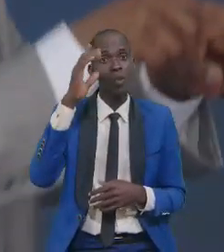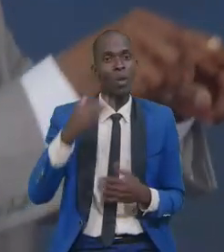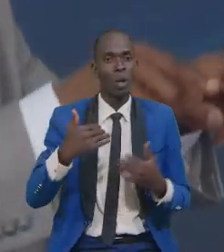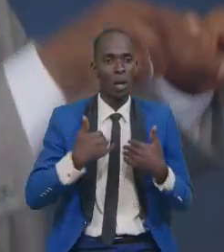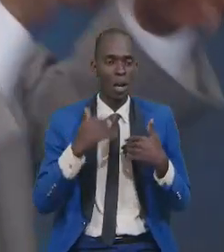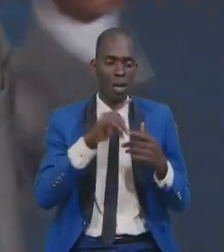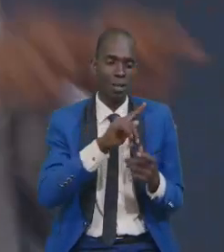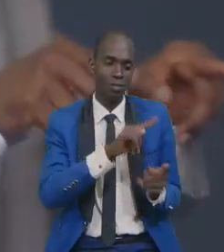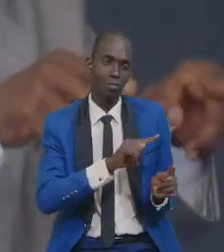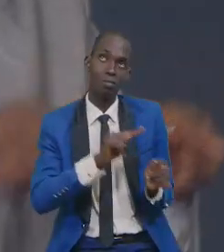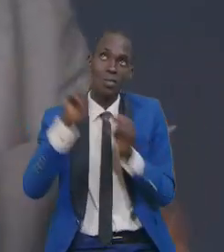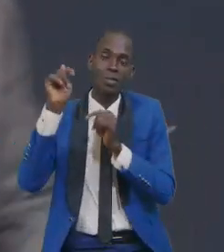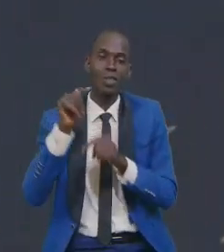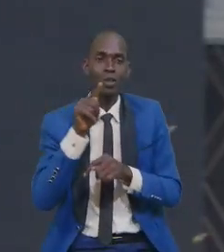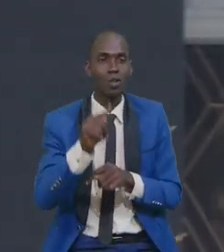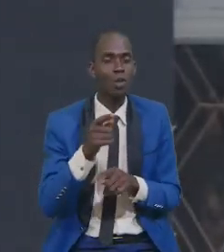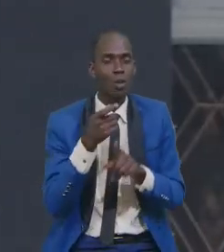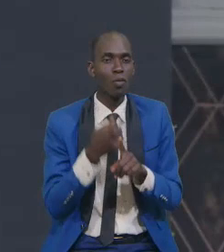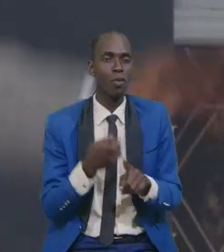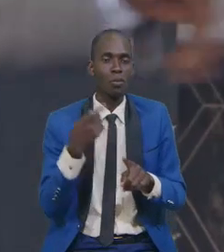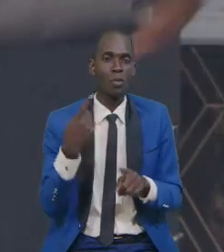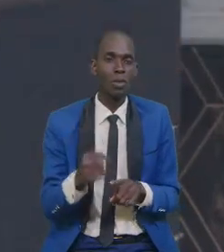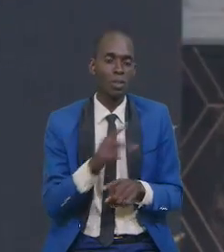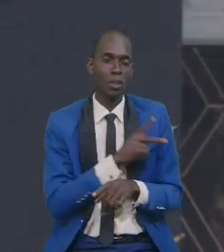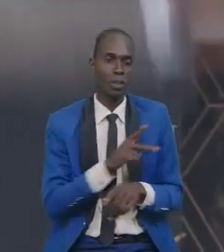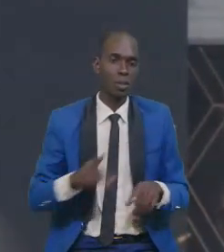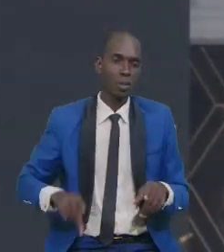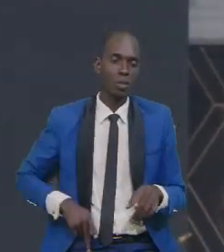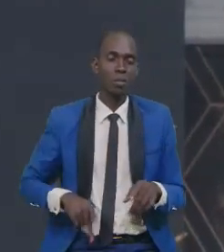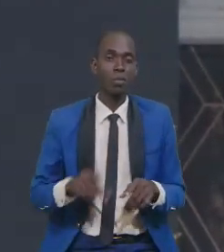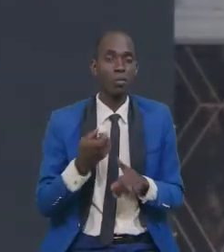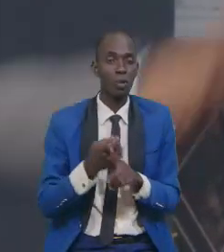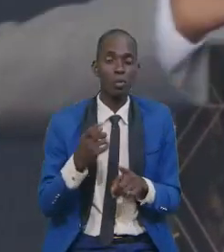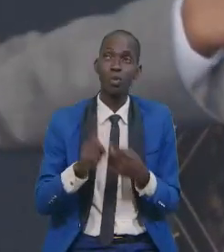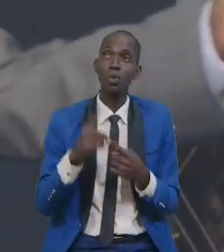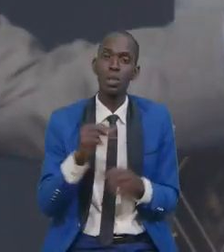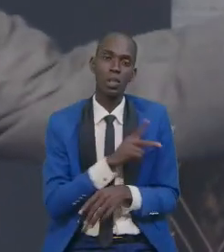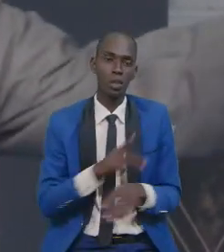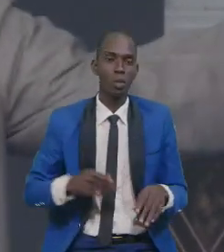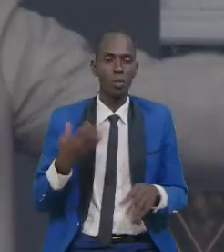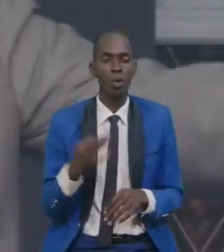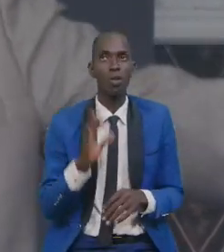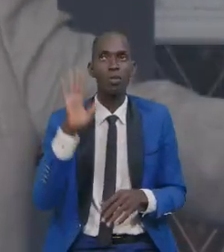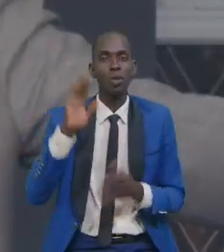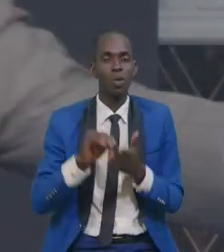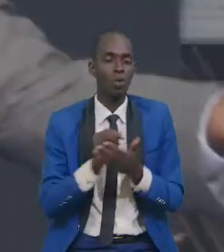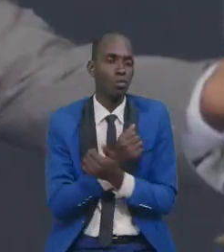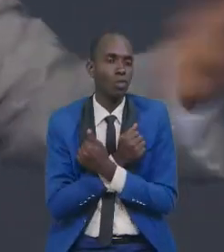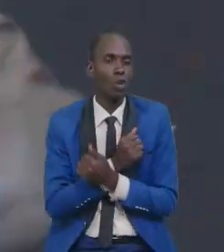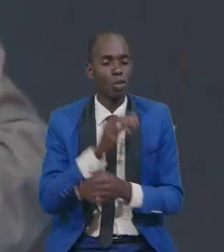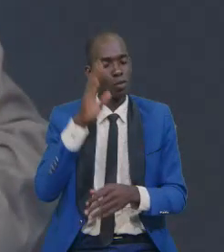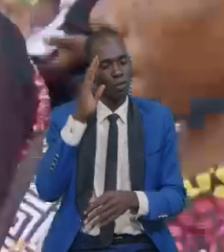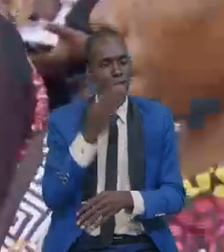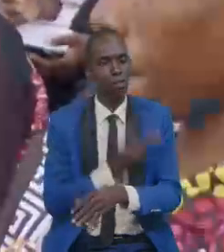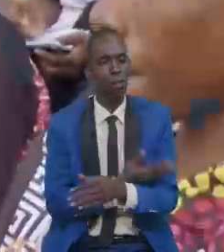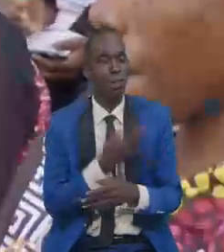you to the kingdom of his dear son. The enemy is still alive, but he's useless. He cannot